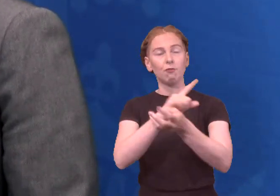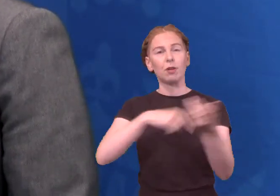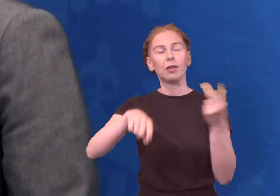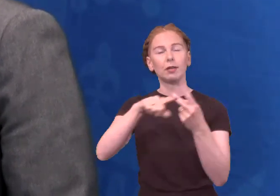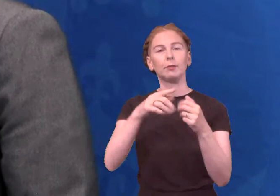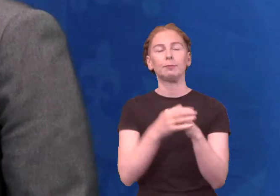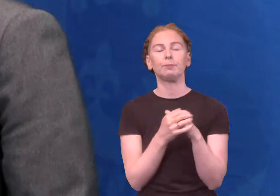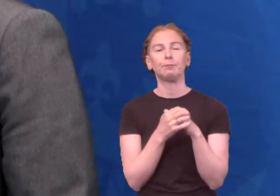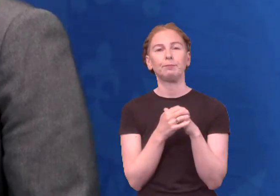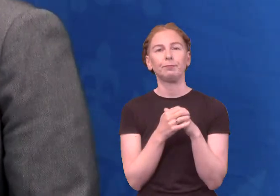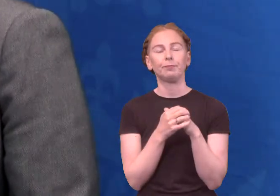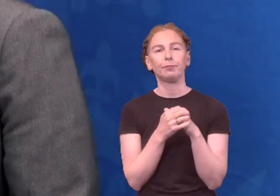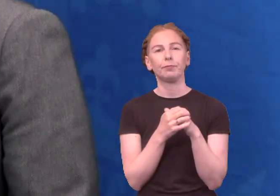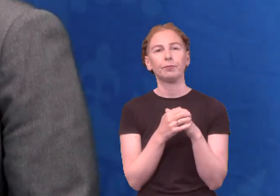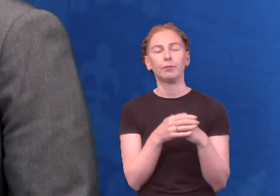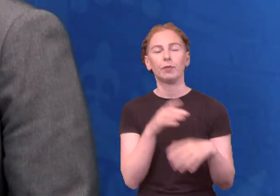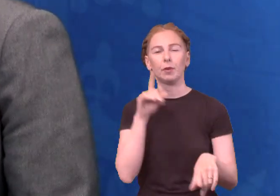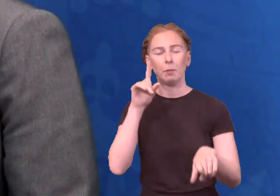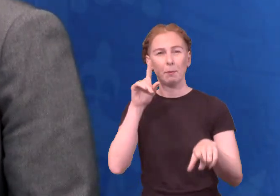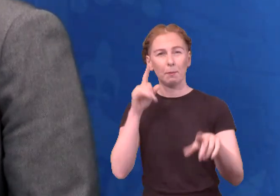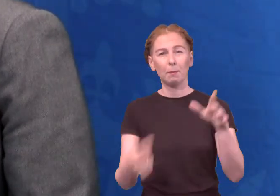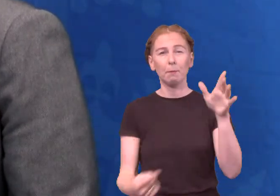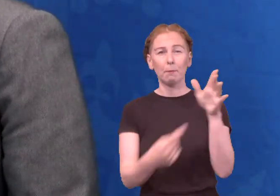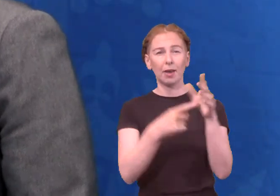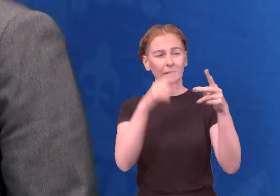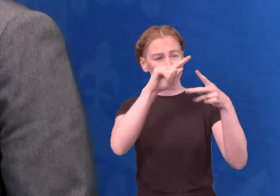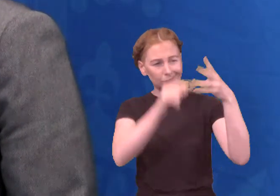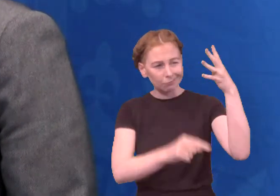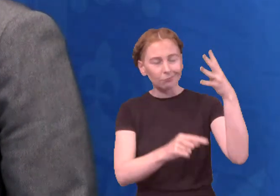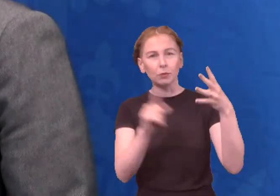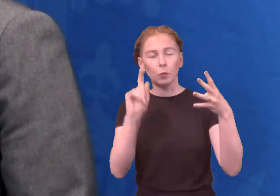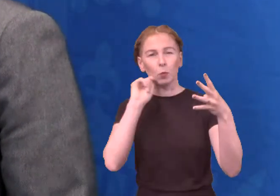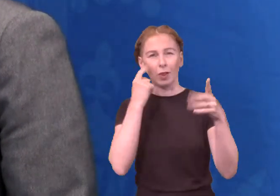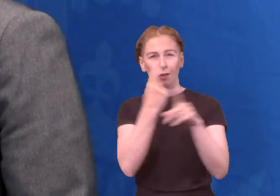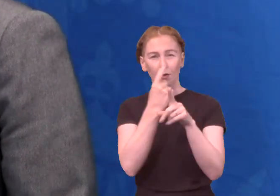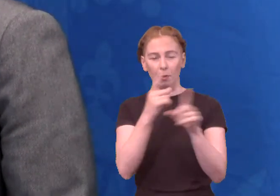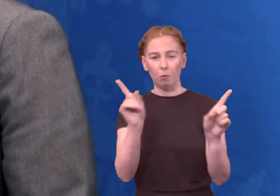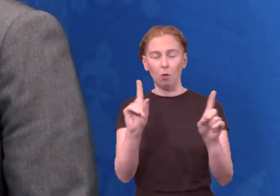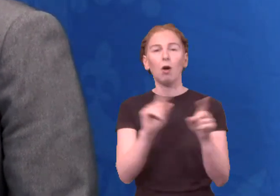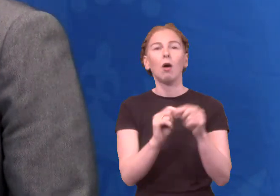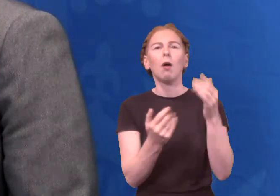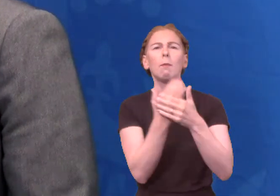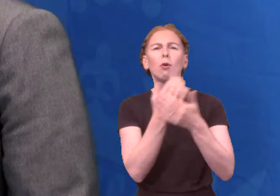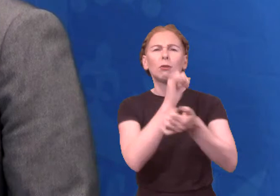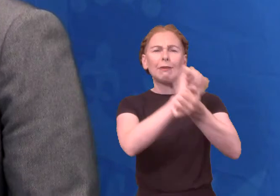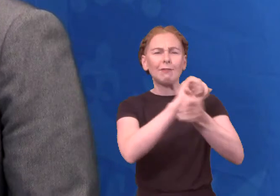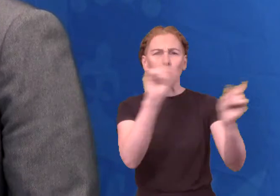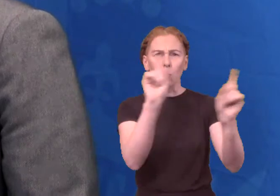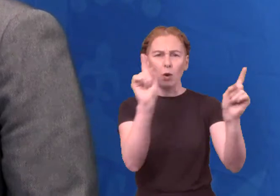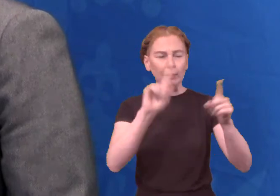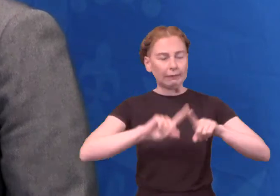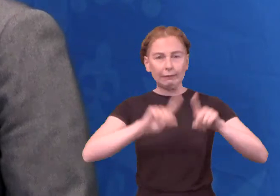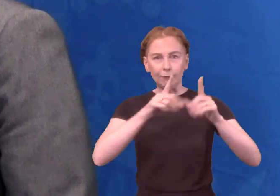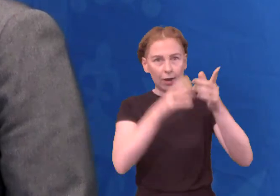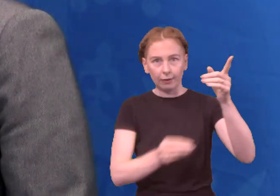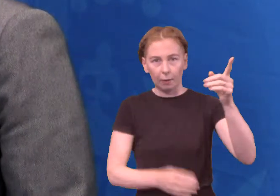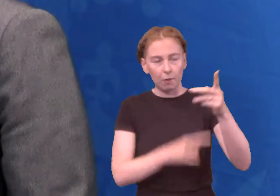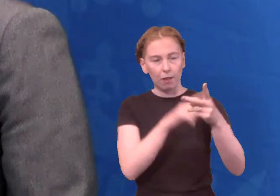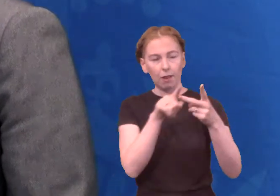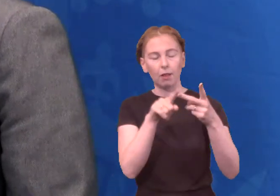The key points we'll be covering tonight include what is modern slavery and the different examples of it, signs to look out